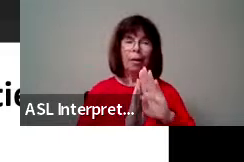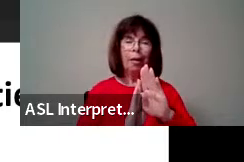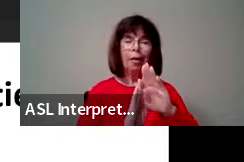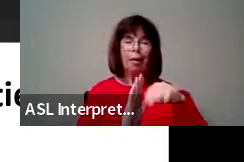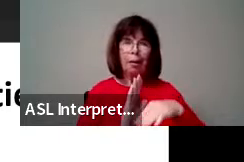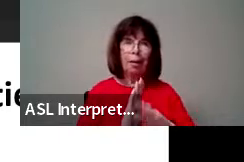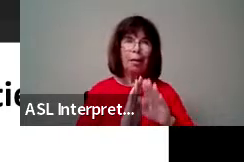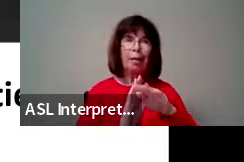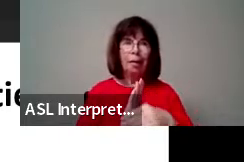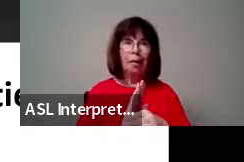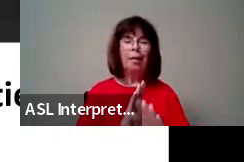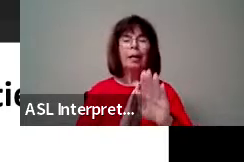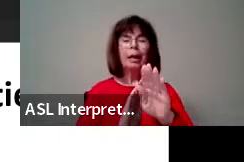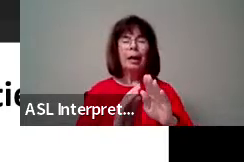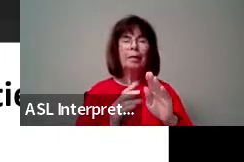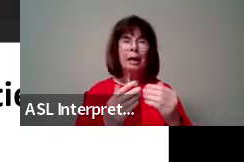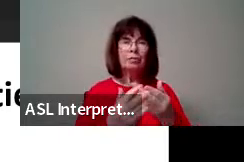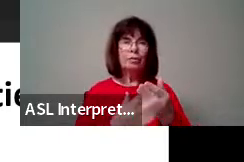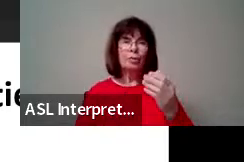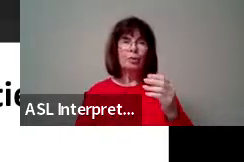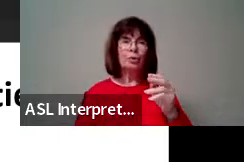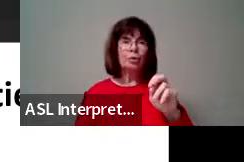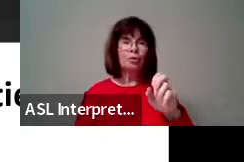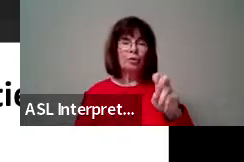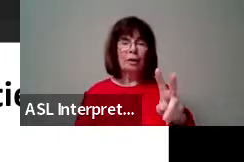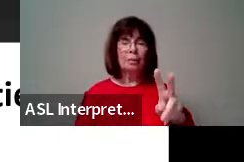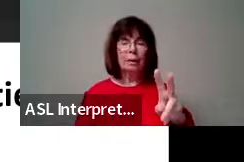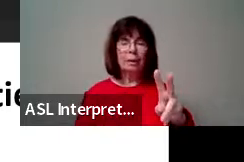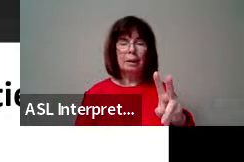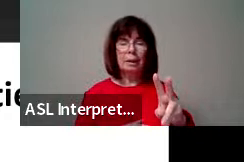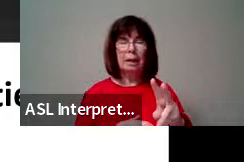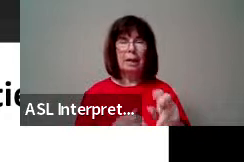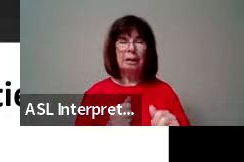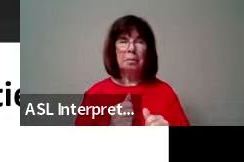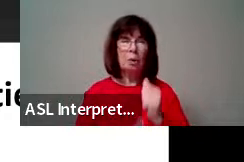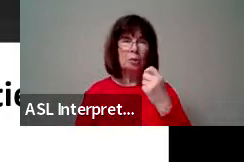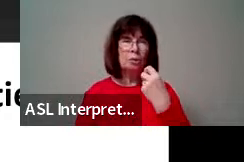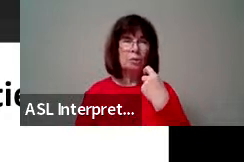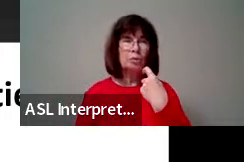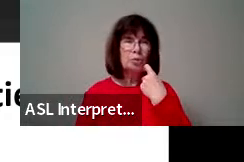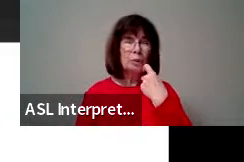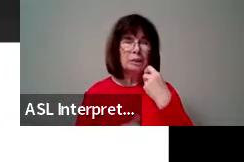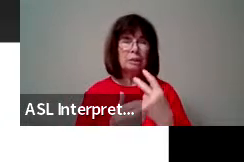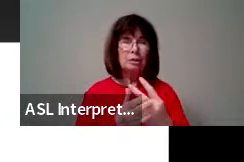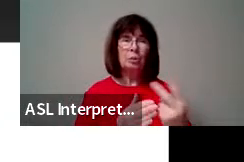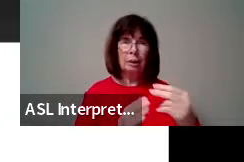November and really even more so in the last few weeks. Next slide.